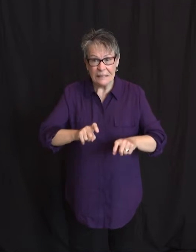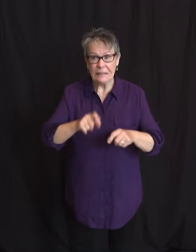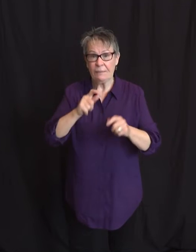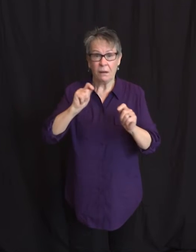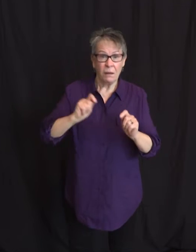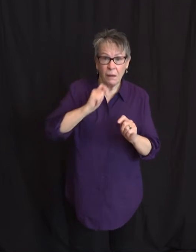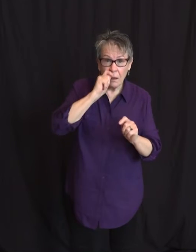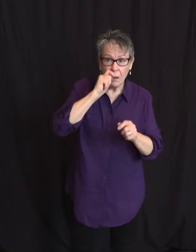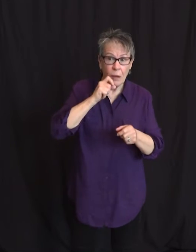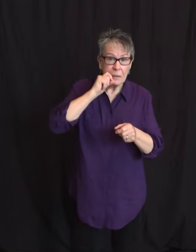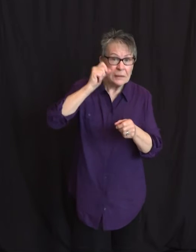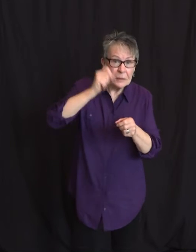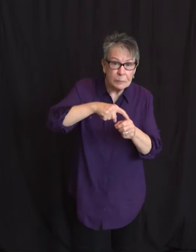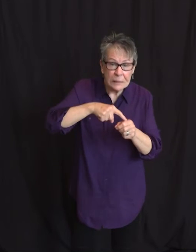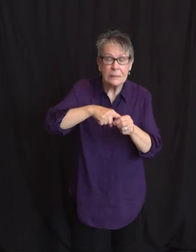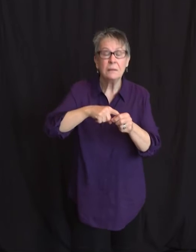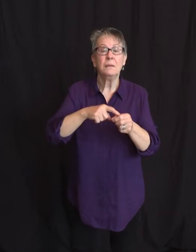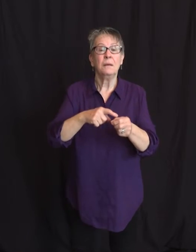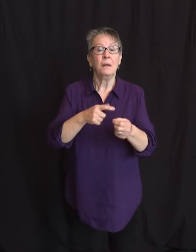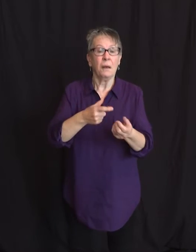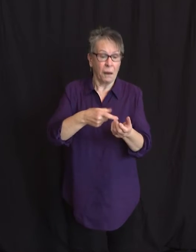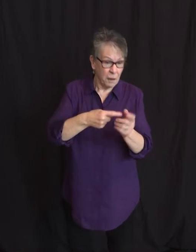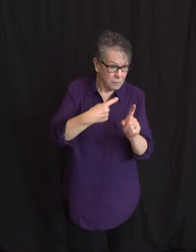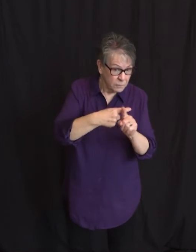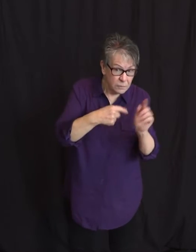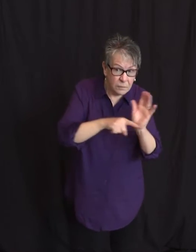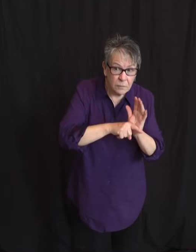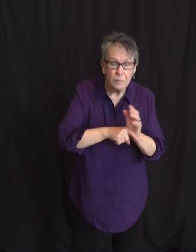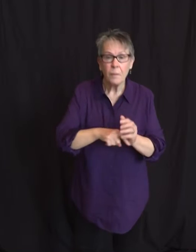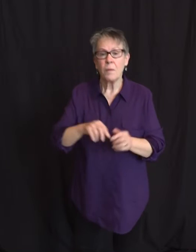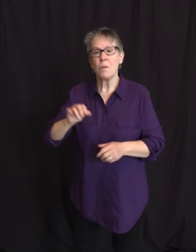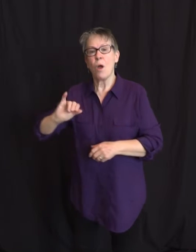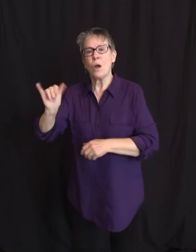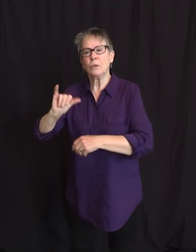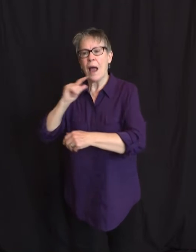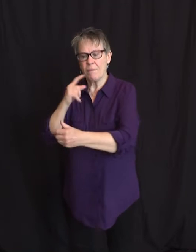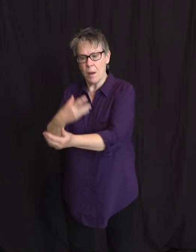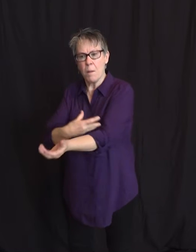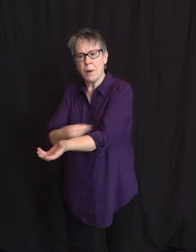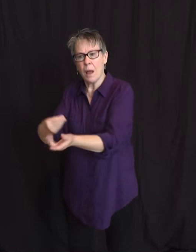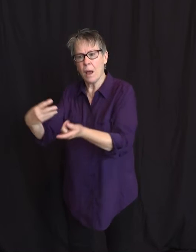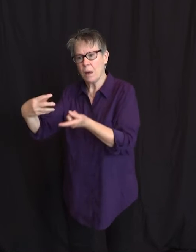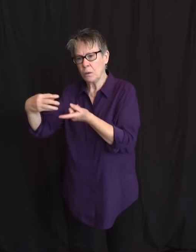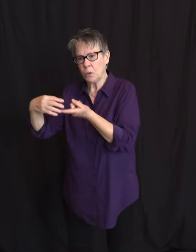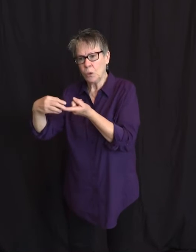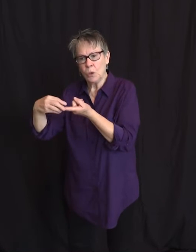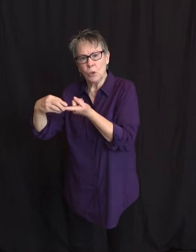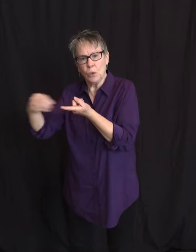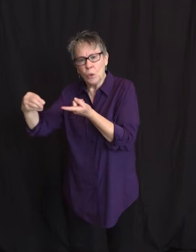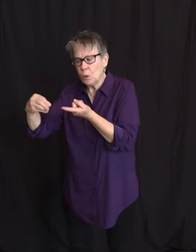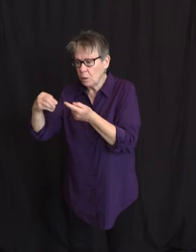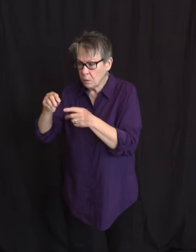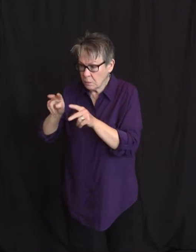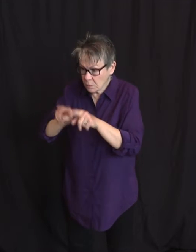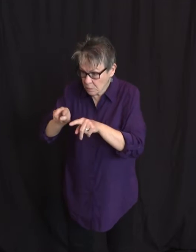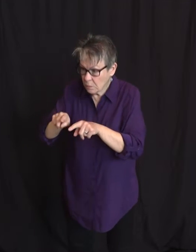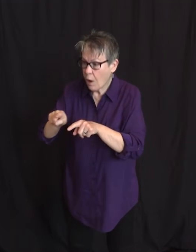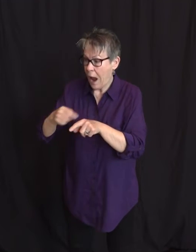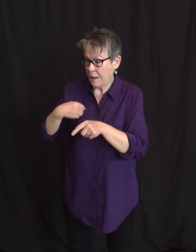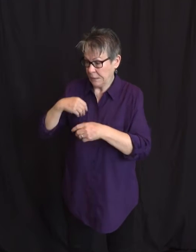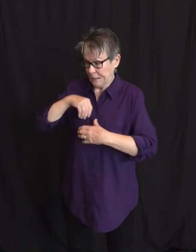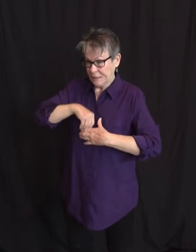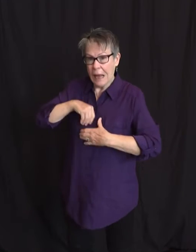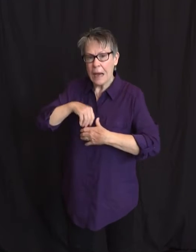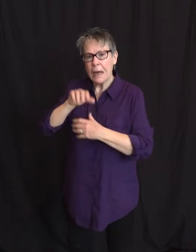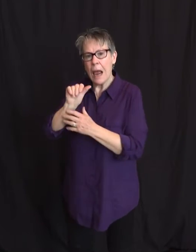the antibodies to get a sense about what's happening in the population in a broader sense. And we are moving forward together with Rutgers to do some of that